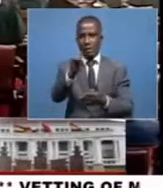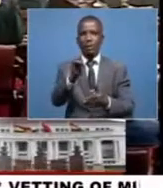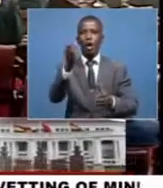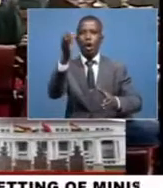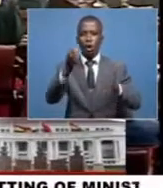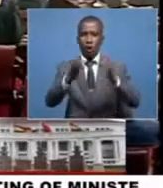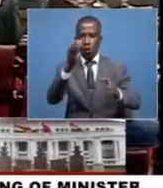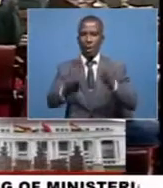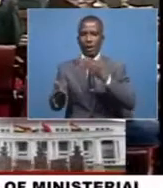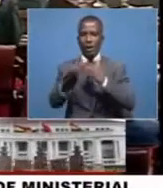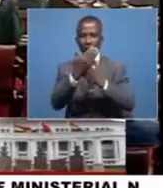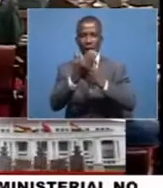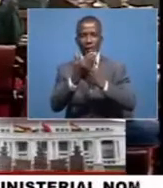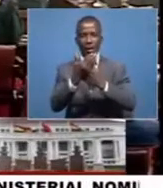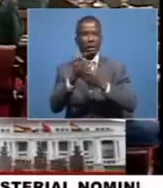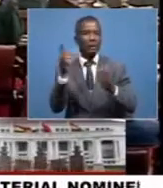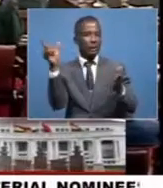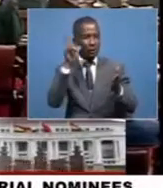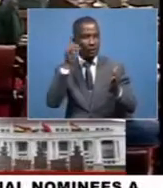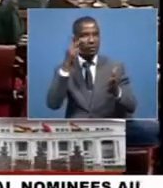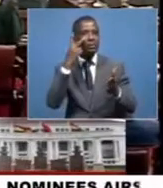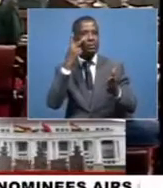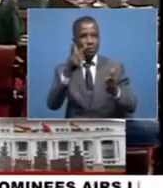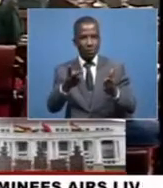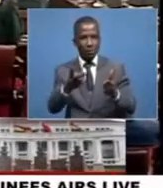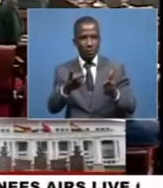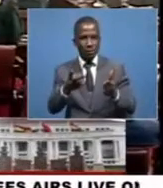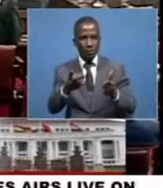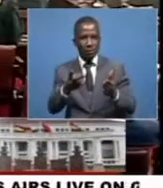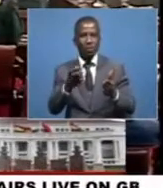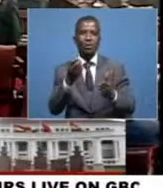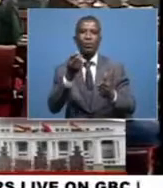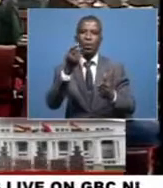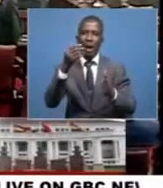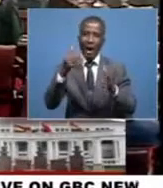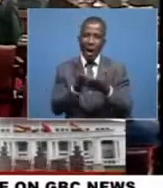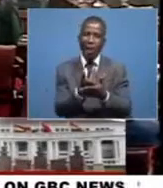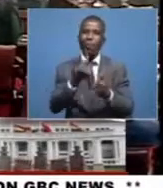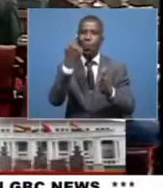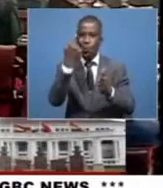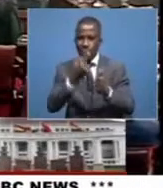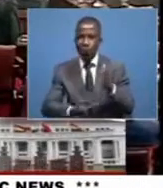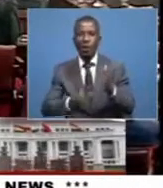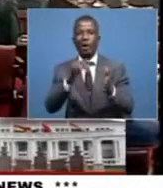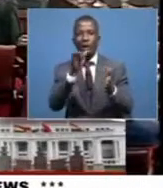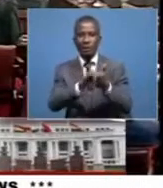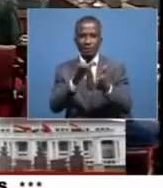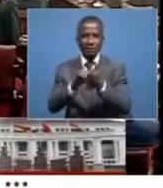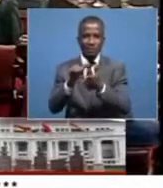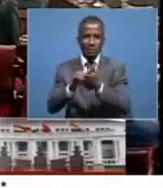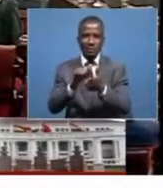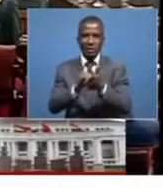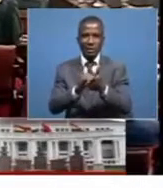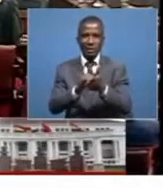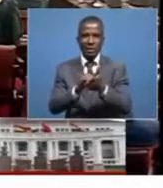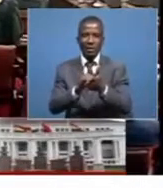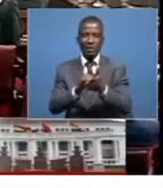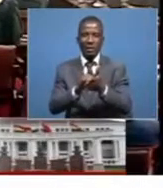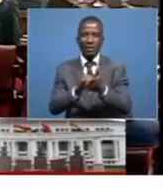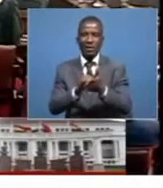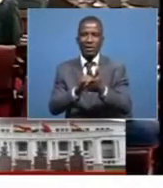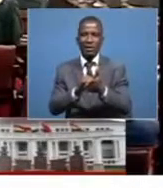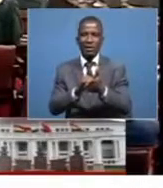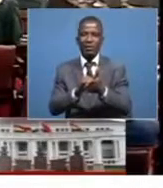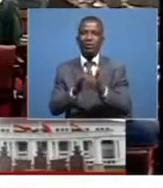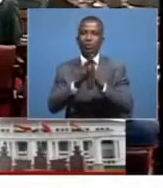come and hear it. Whether it is review, whether it's stay, whether it's an application to